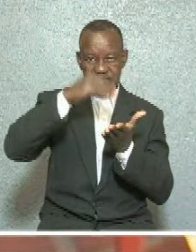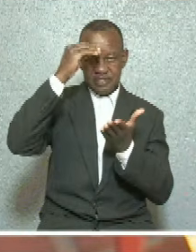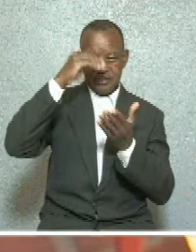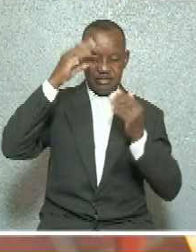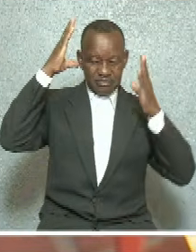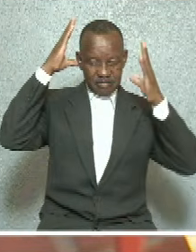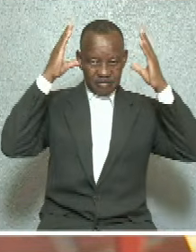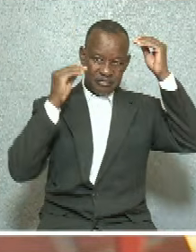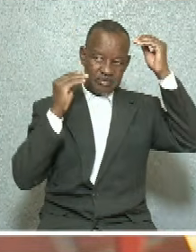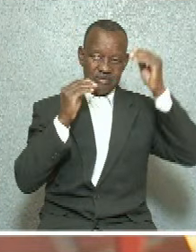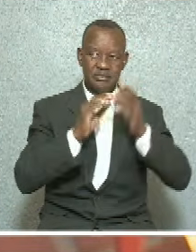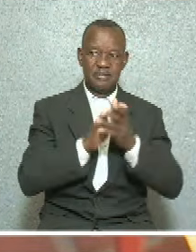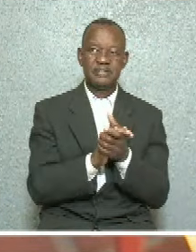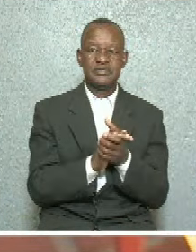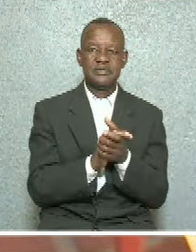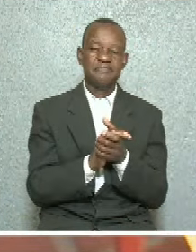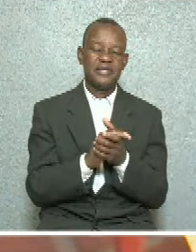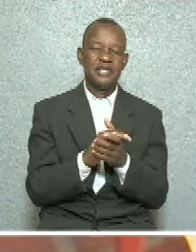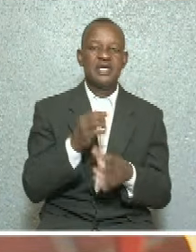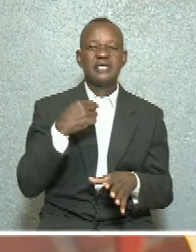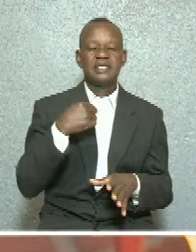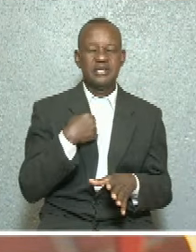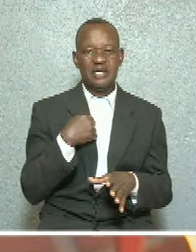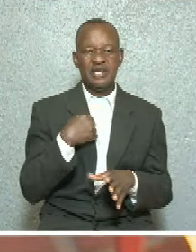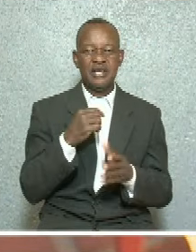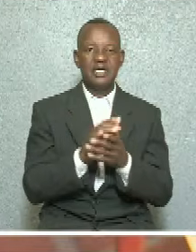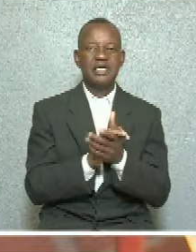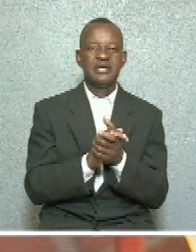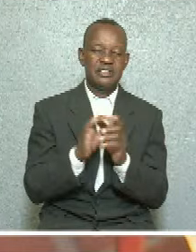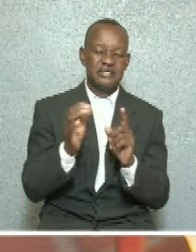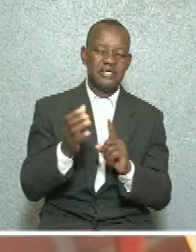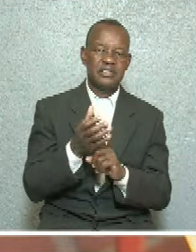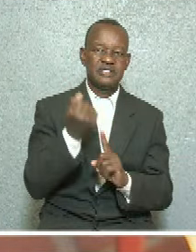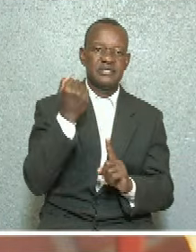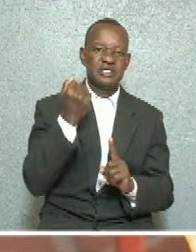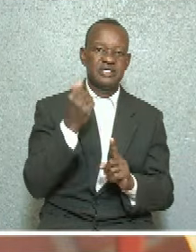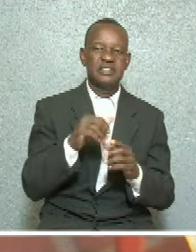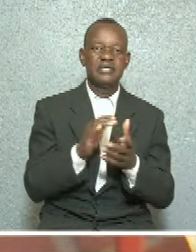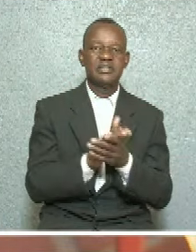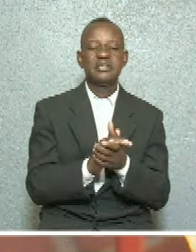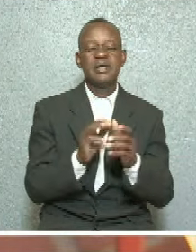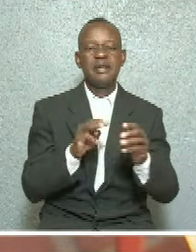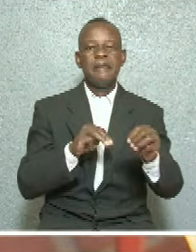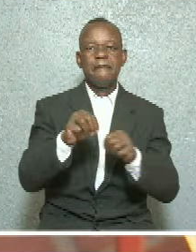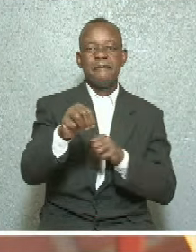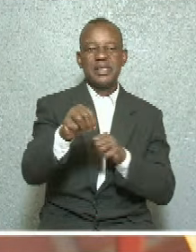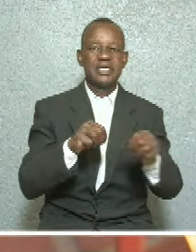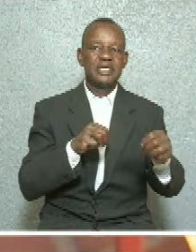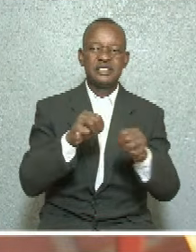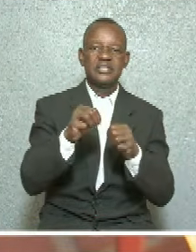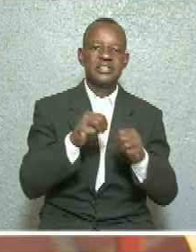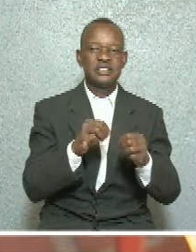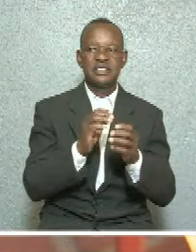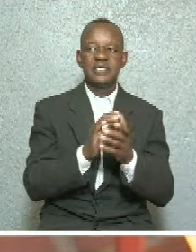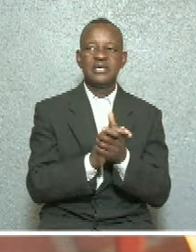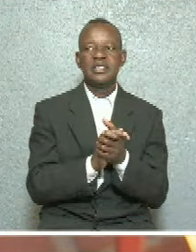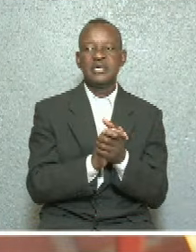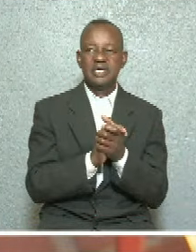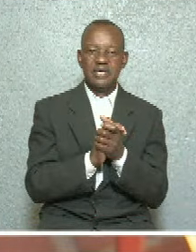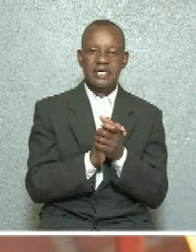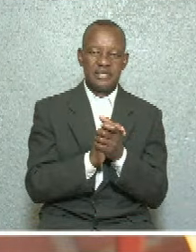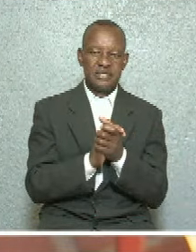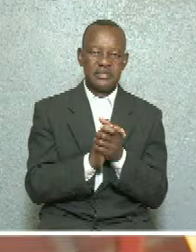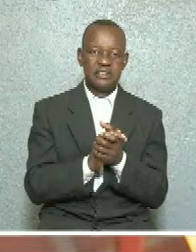majoring in procurement and supply chain management. And yeah, I mean, the program has been of great benefit to me.